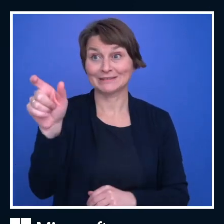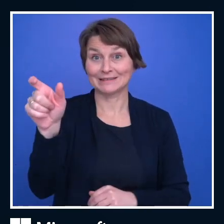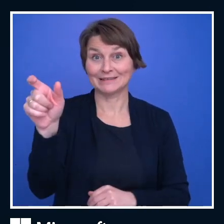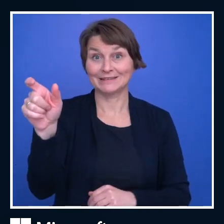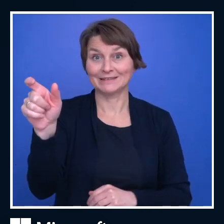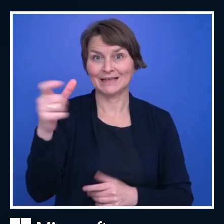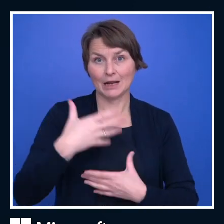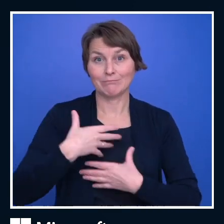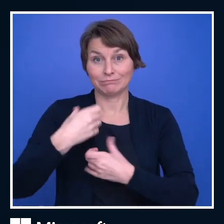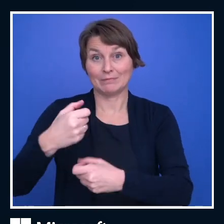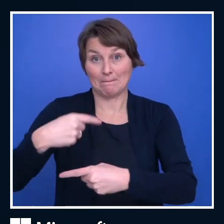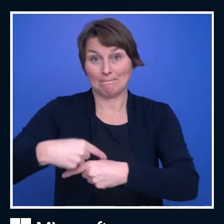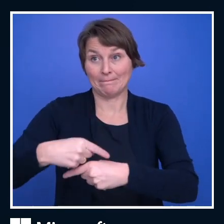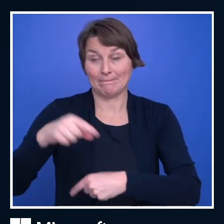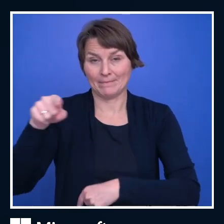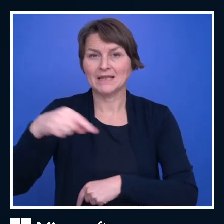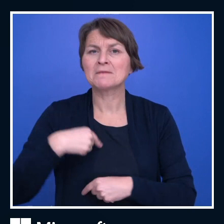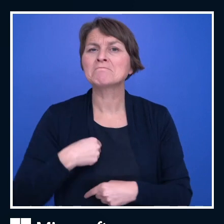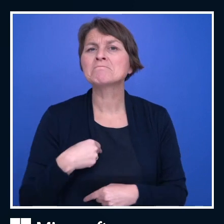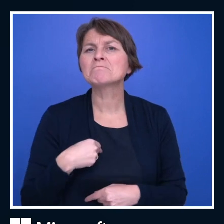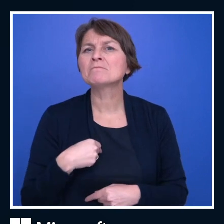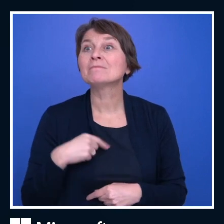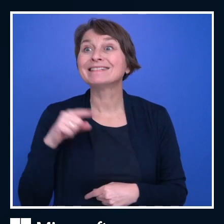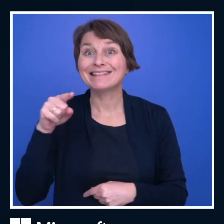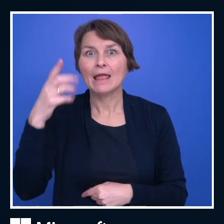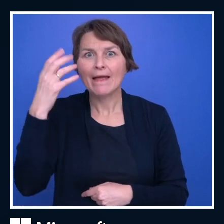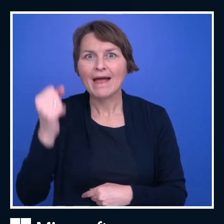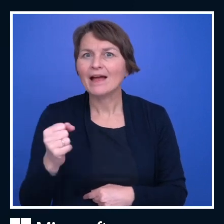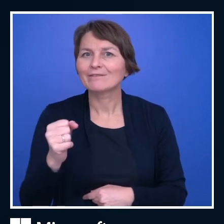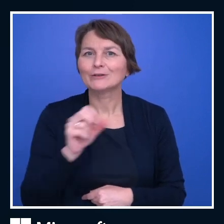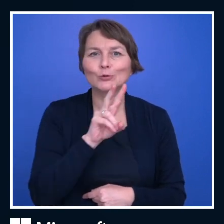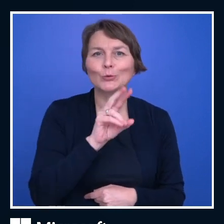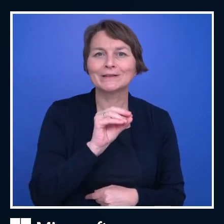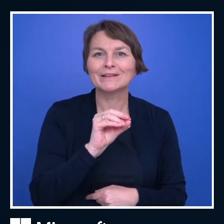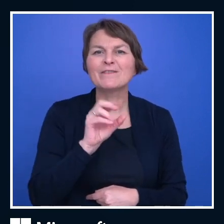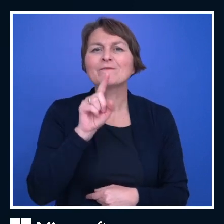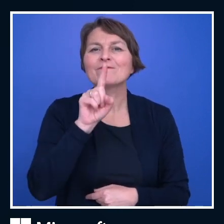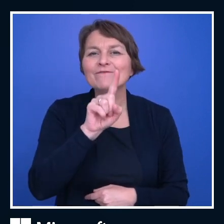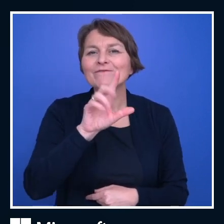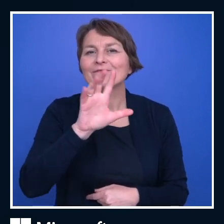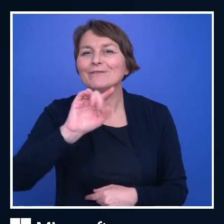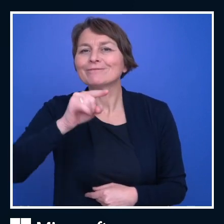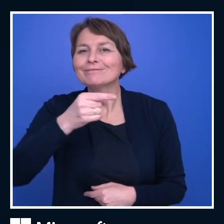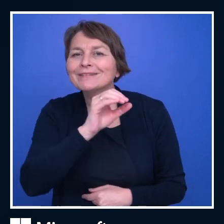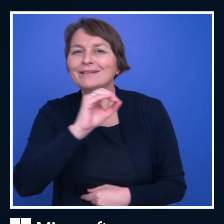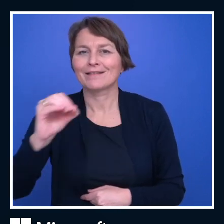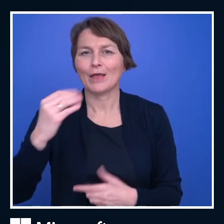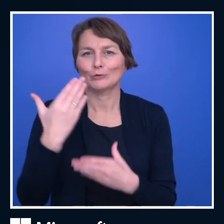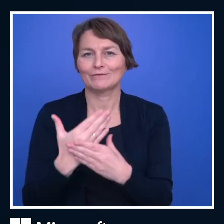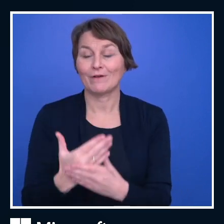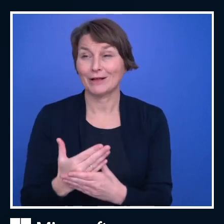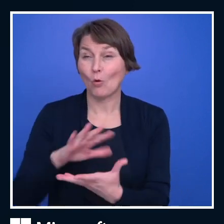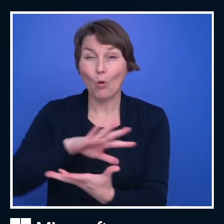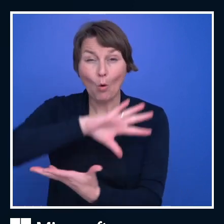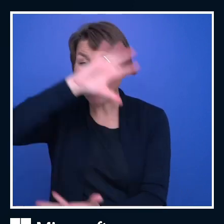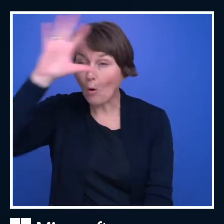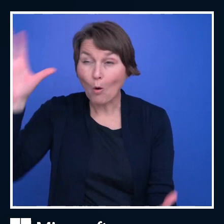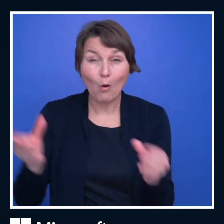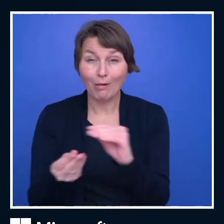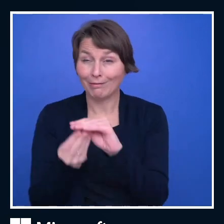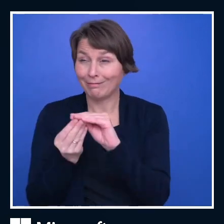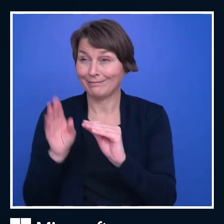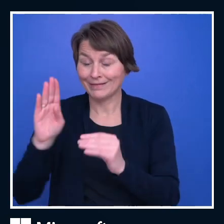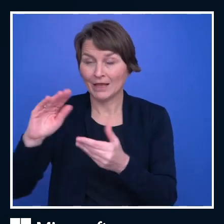case on 15,000 files, all documents that they have within their organization. So this is the first